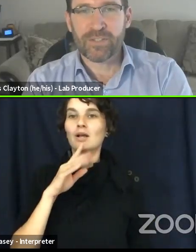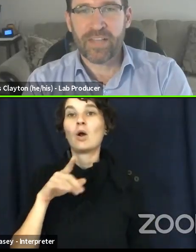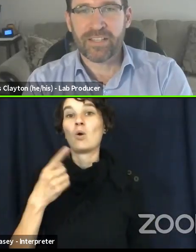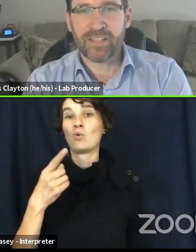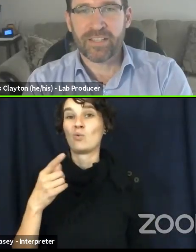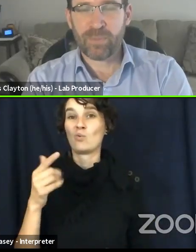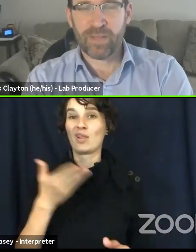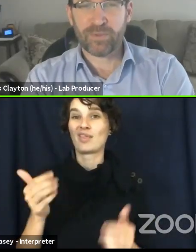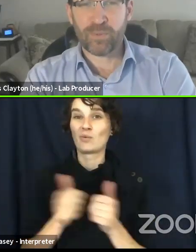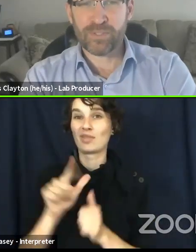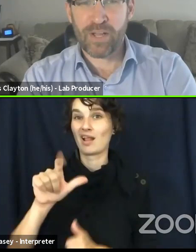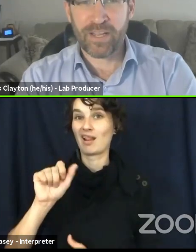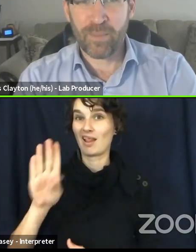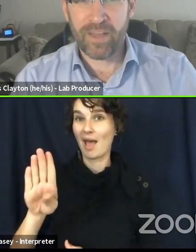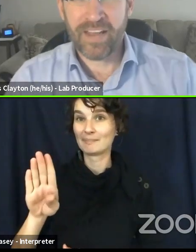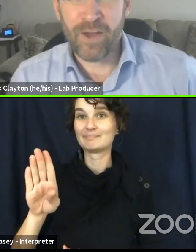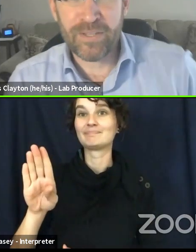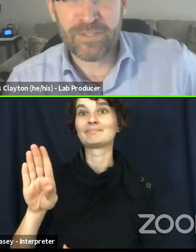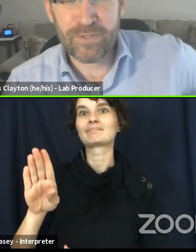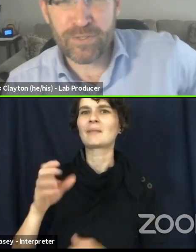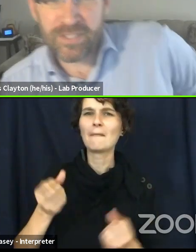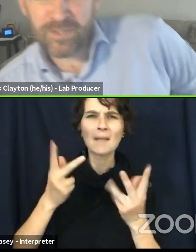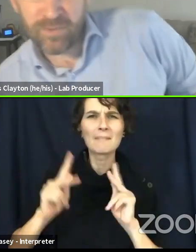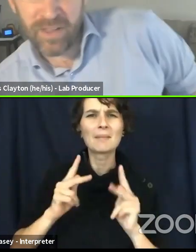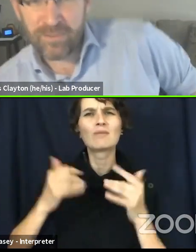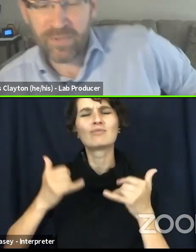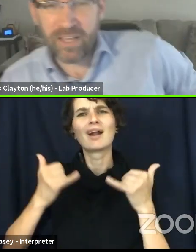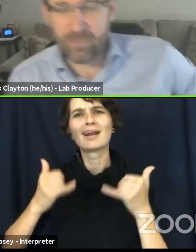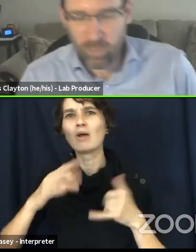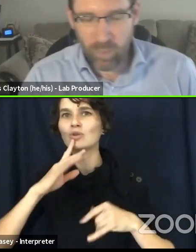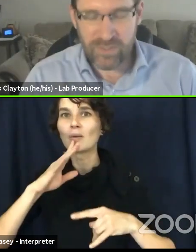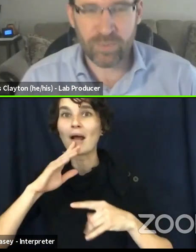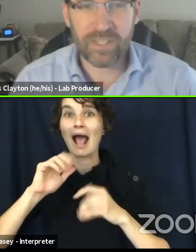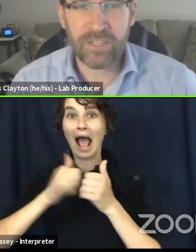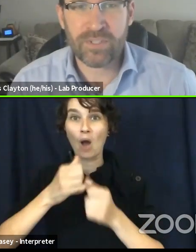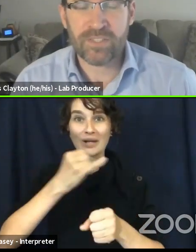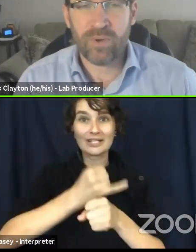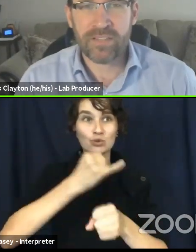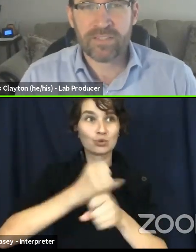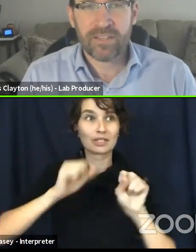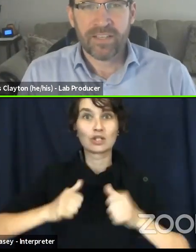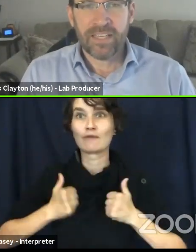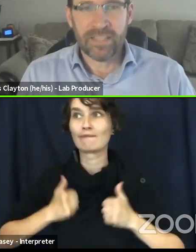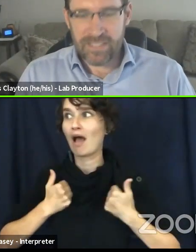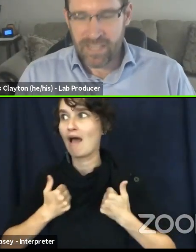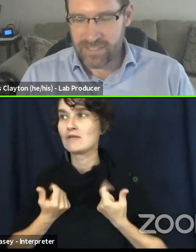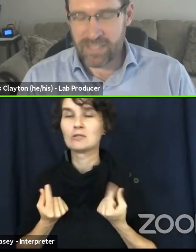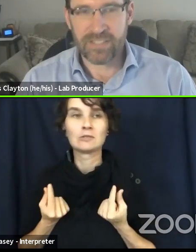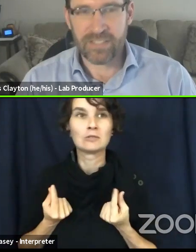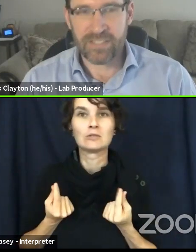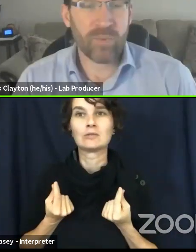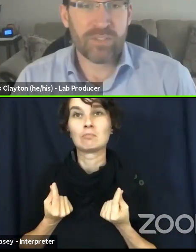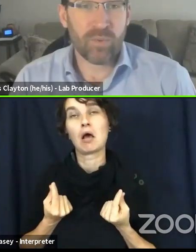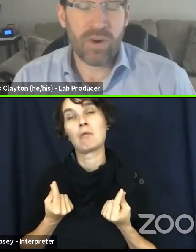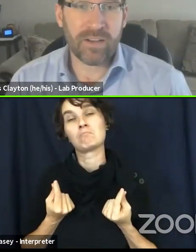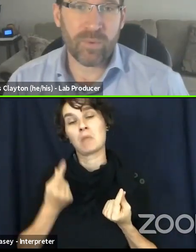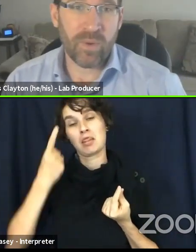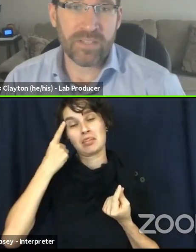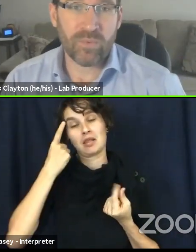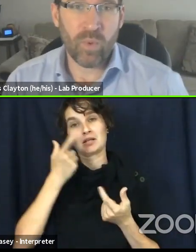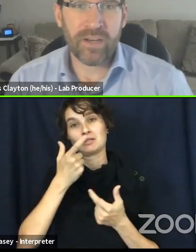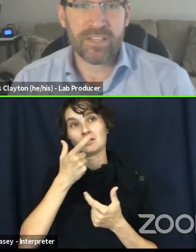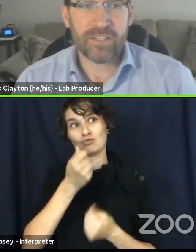you know, there's lots of people out there in the world talking about how institutions can survive. And what's really interesting to us in this context is how we do the